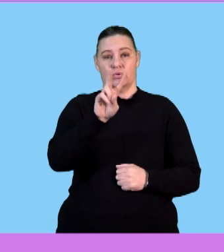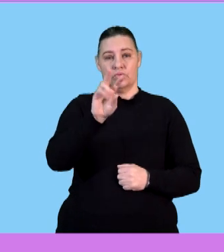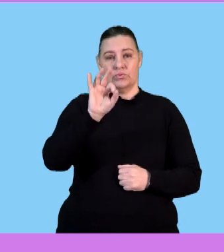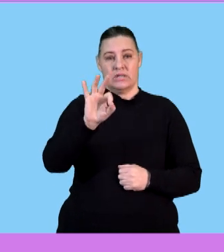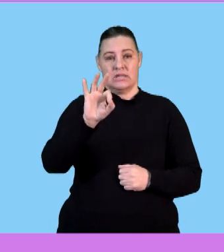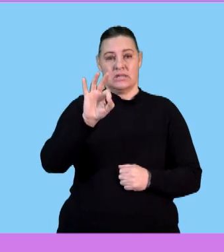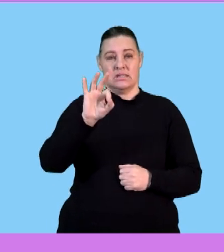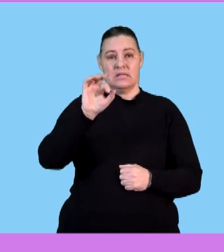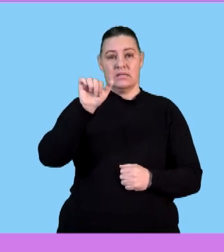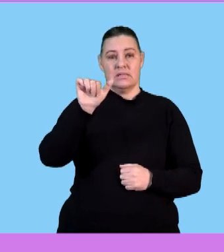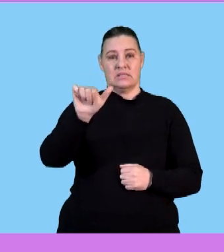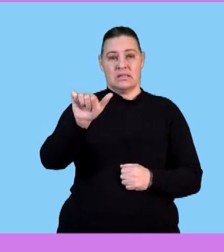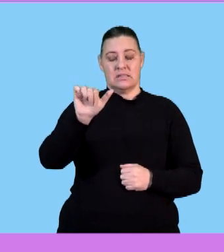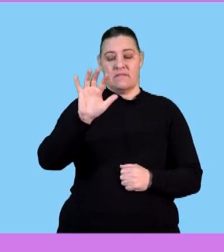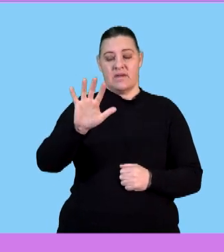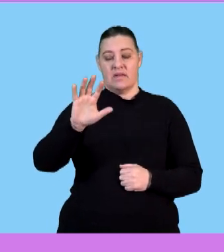amount